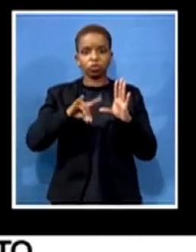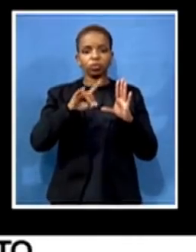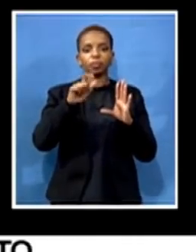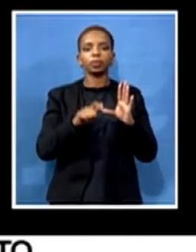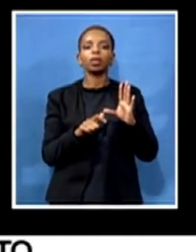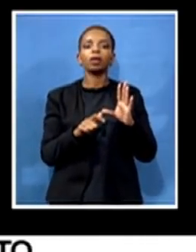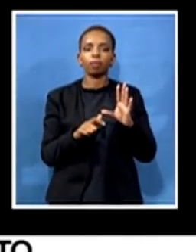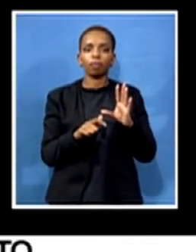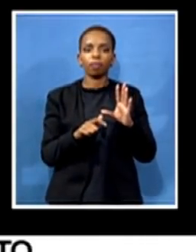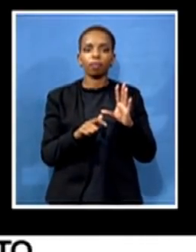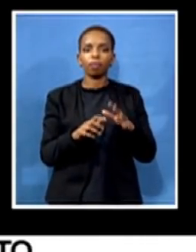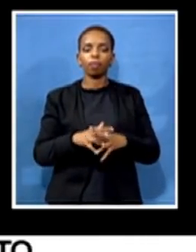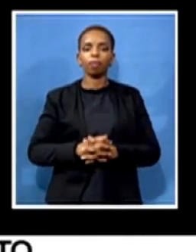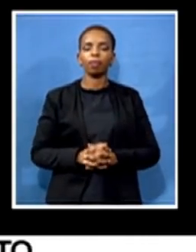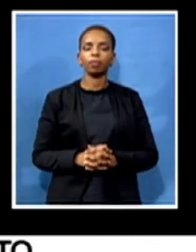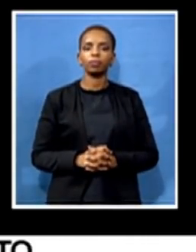Honorable who?